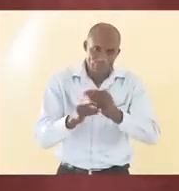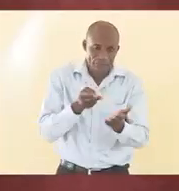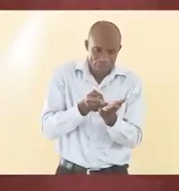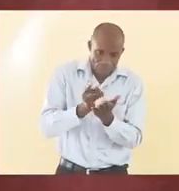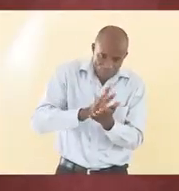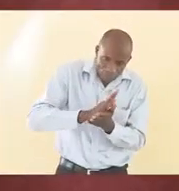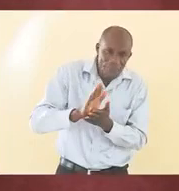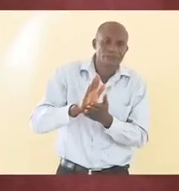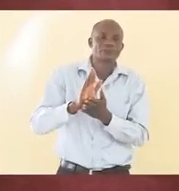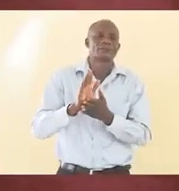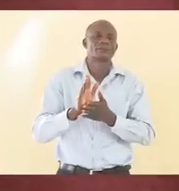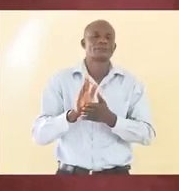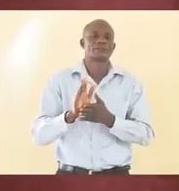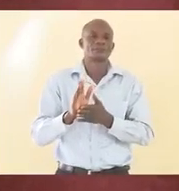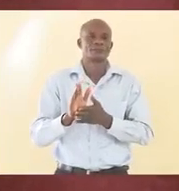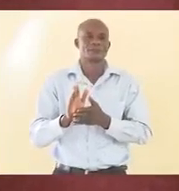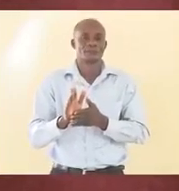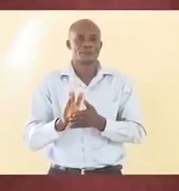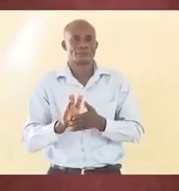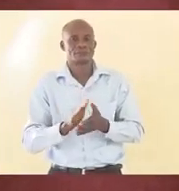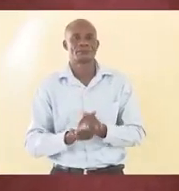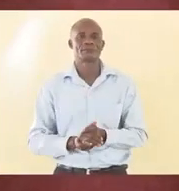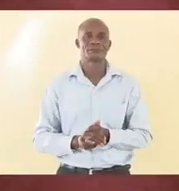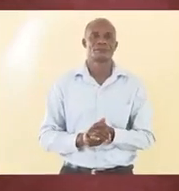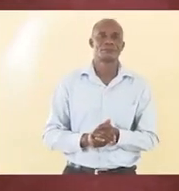honesty, integrity,